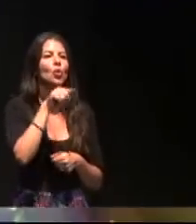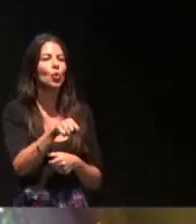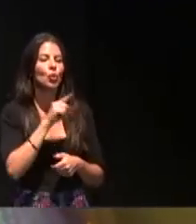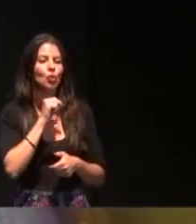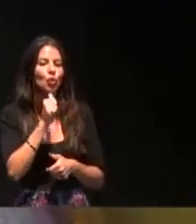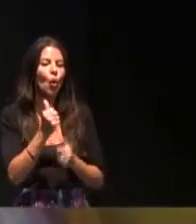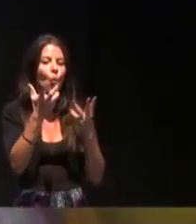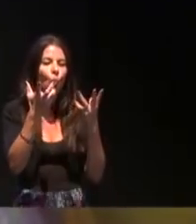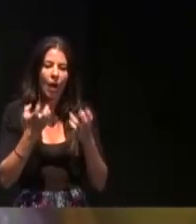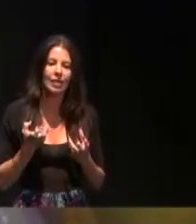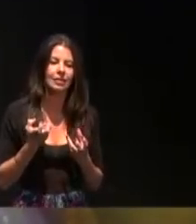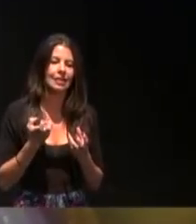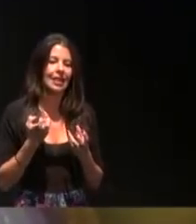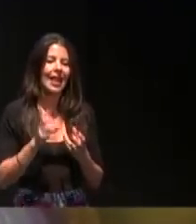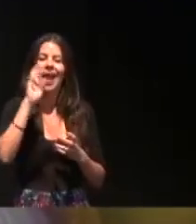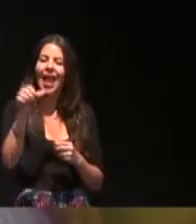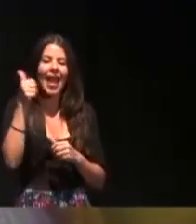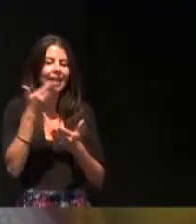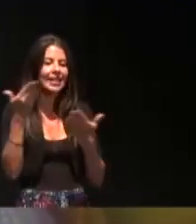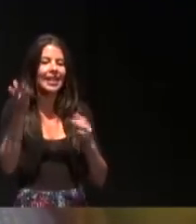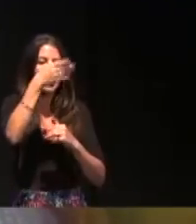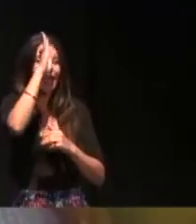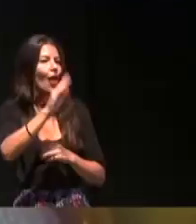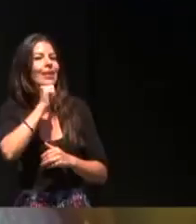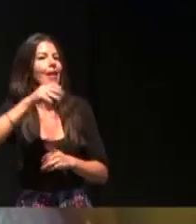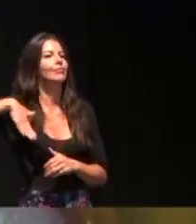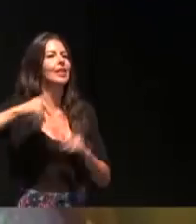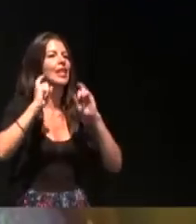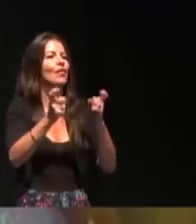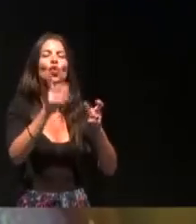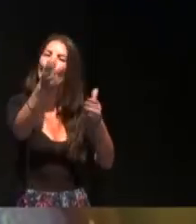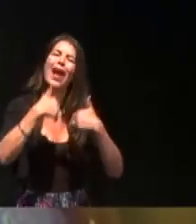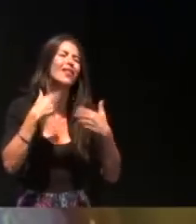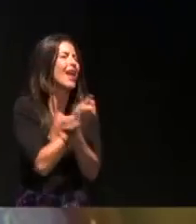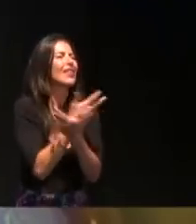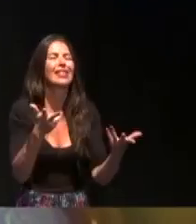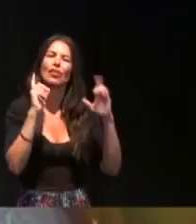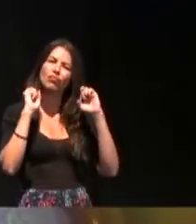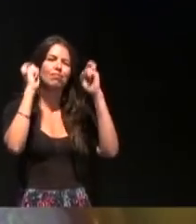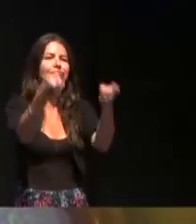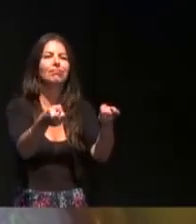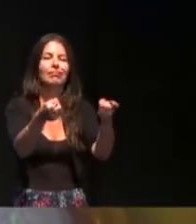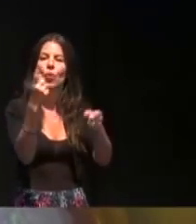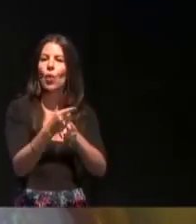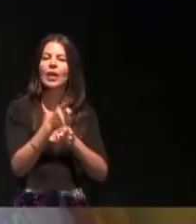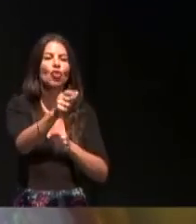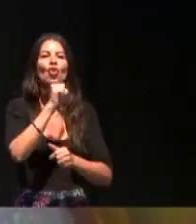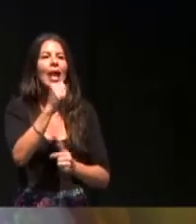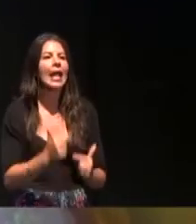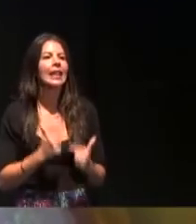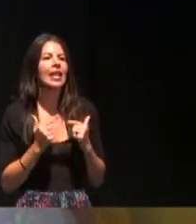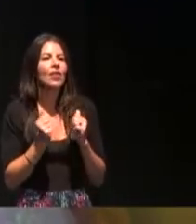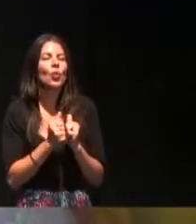because you don't want anything that God hasn't given you, because God has given you everything, you're not living with